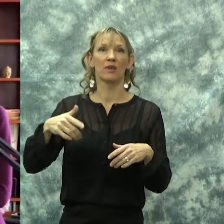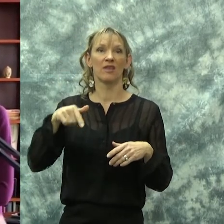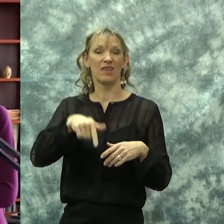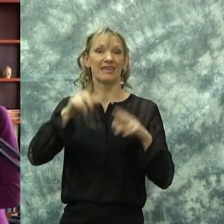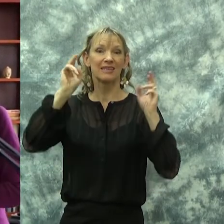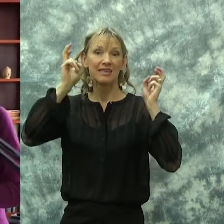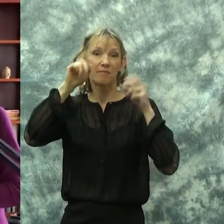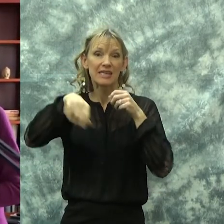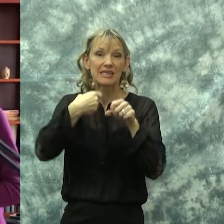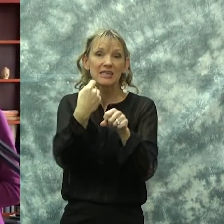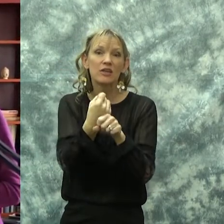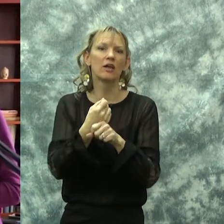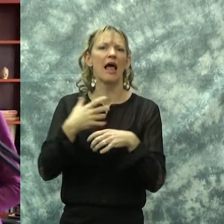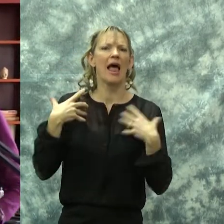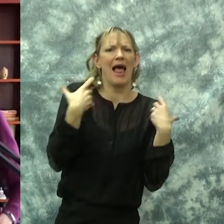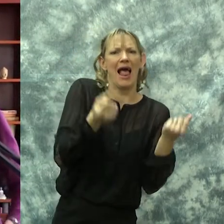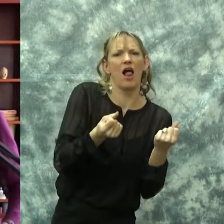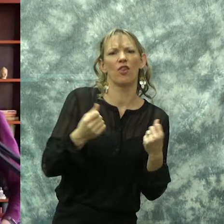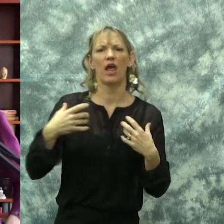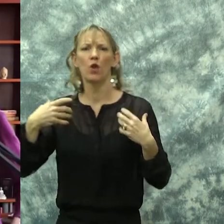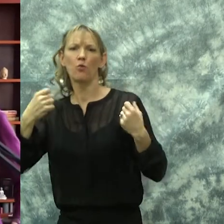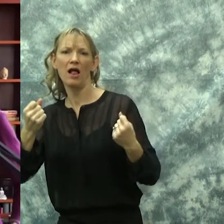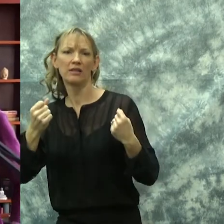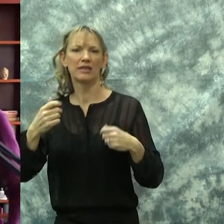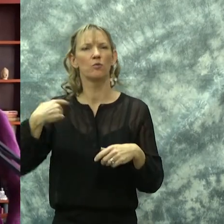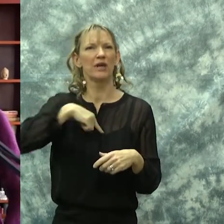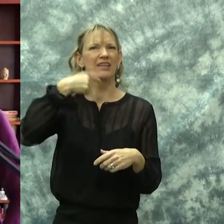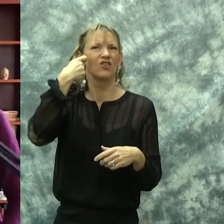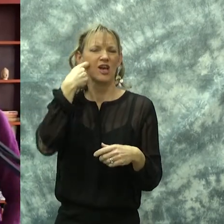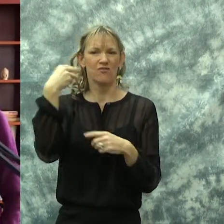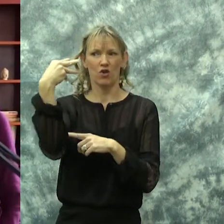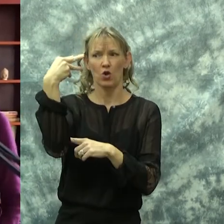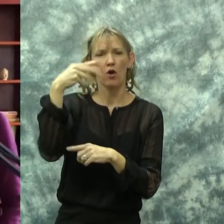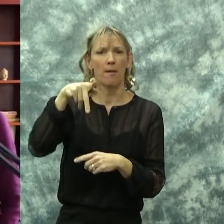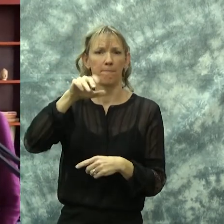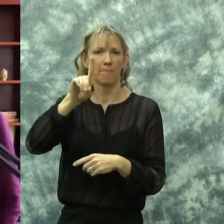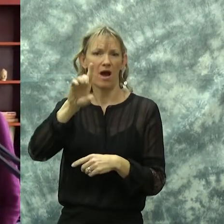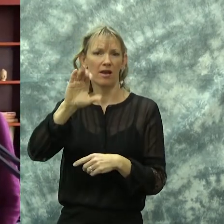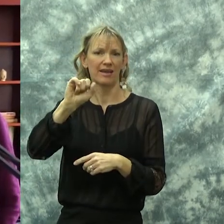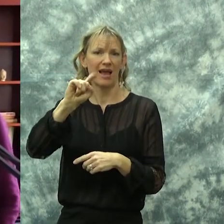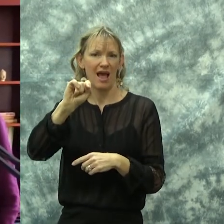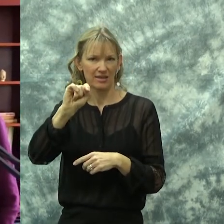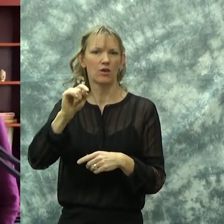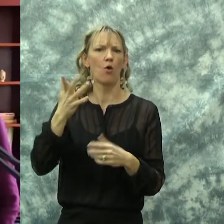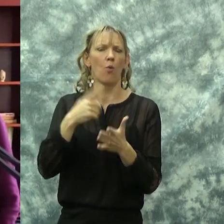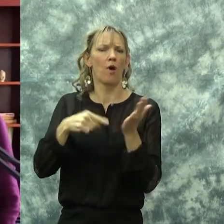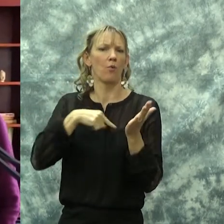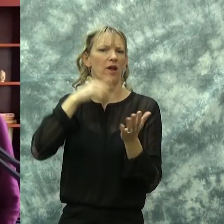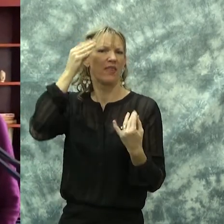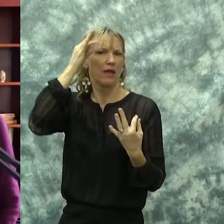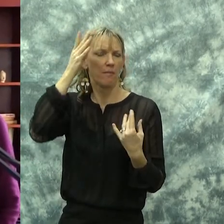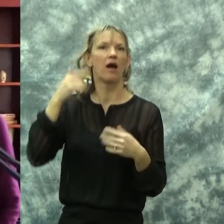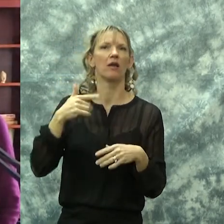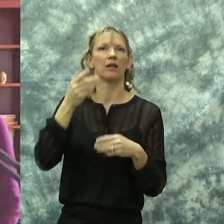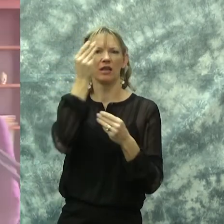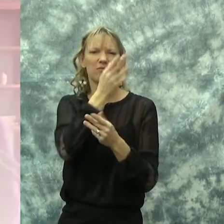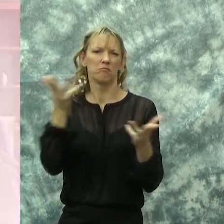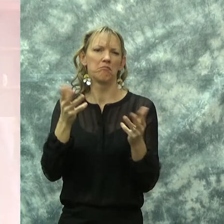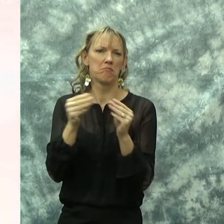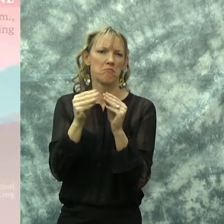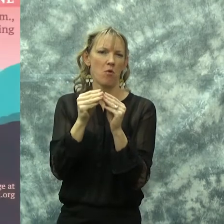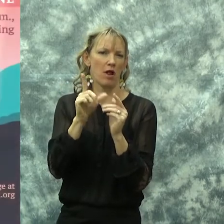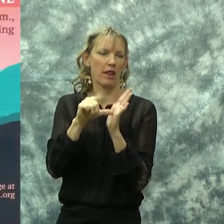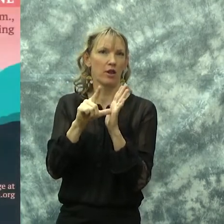and wellness. These are two experts in it, and we just recorded a podcast called What We're Thinking About. We're going to get you more information about that. Here's what's coming